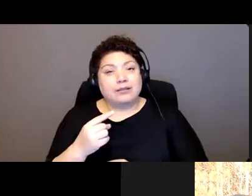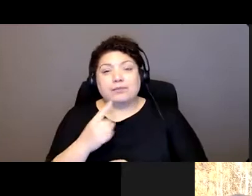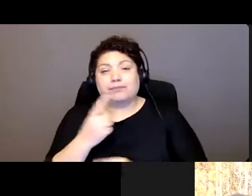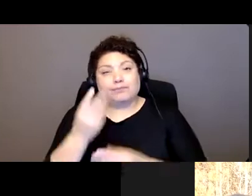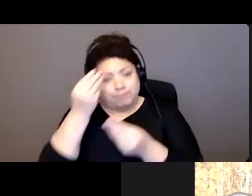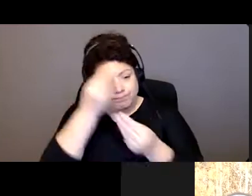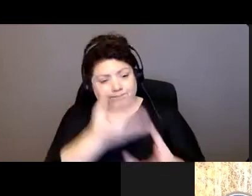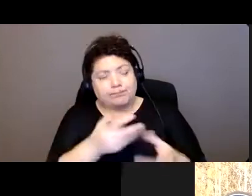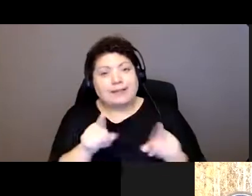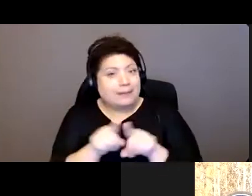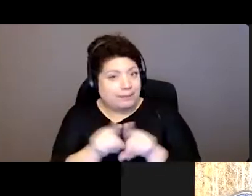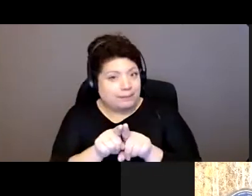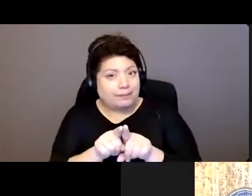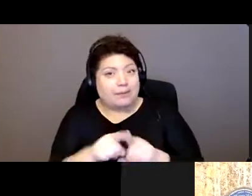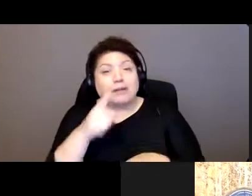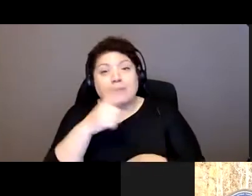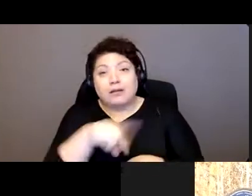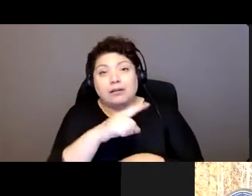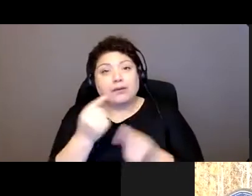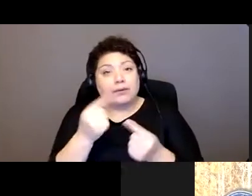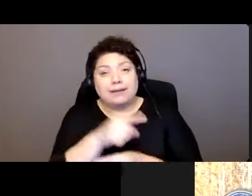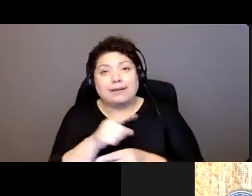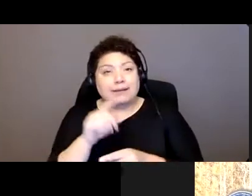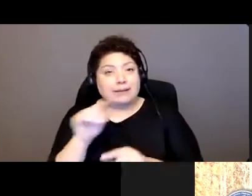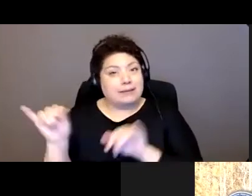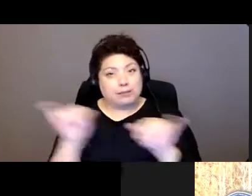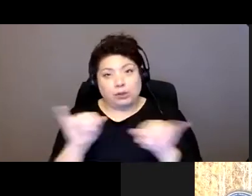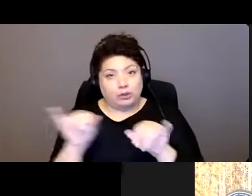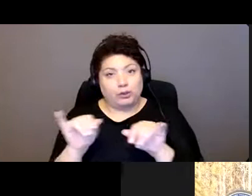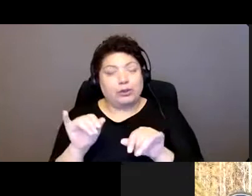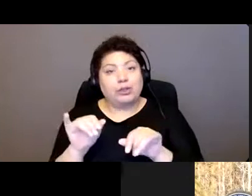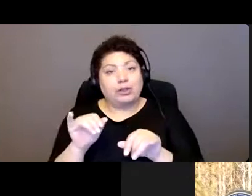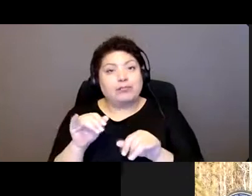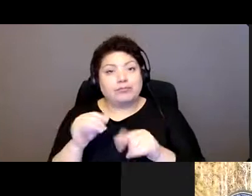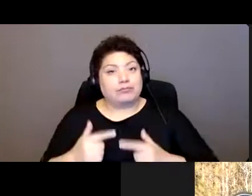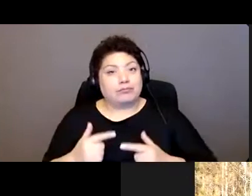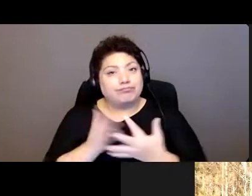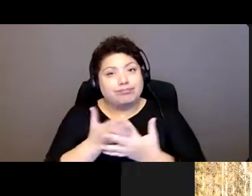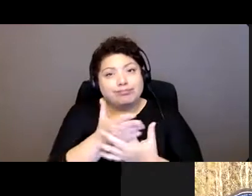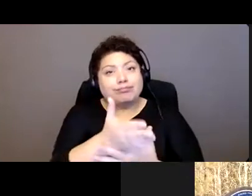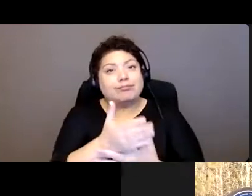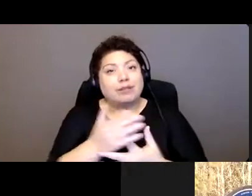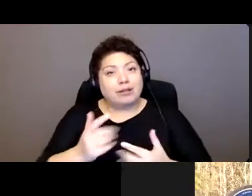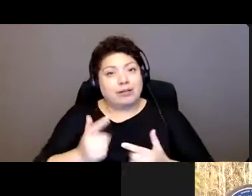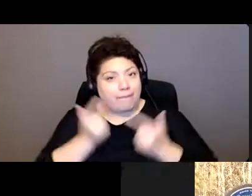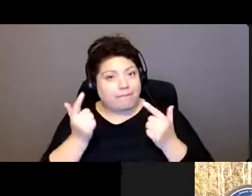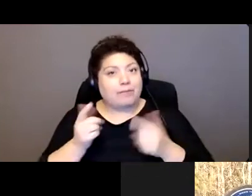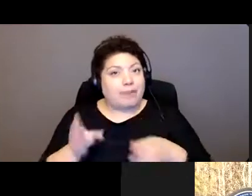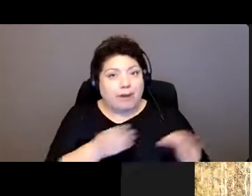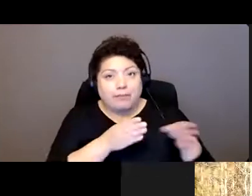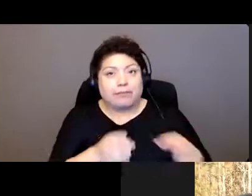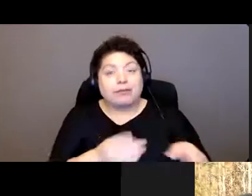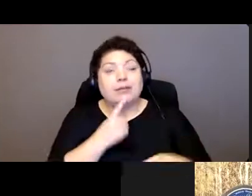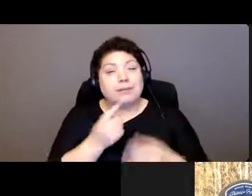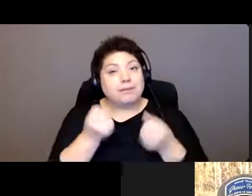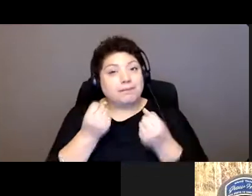things. They're living and walking a lot of the same paths. Many comments talking about how strong and how kind